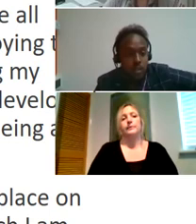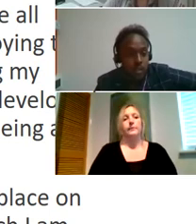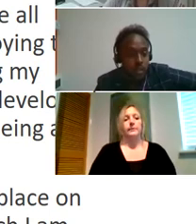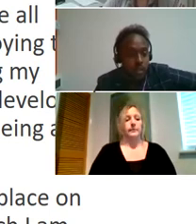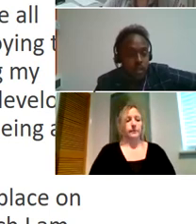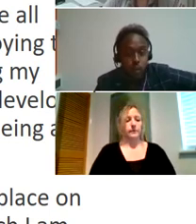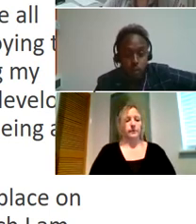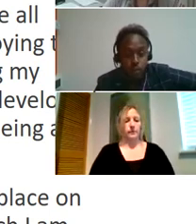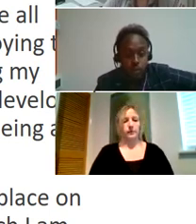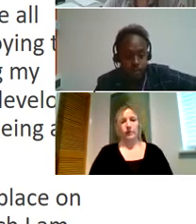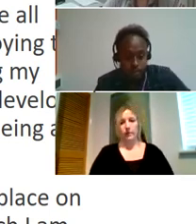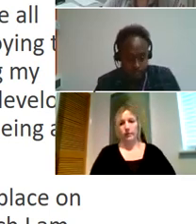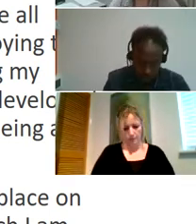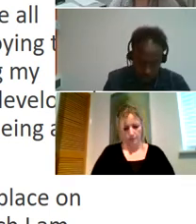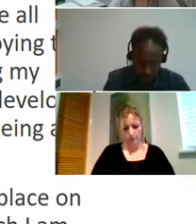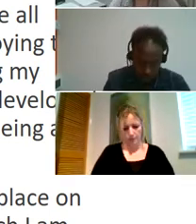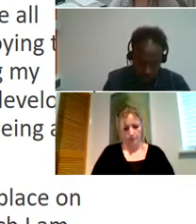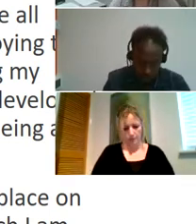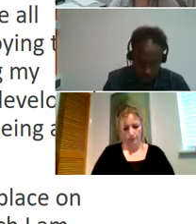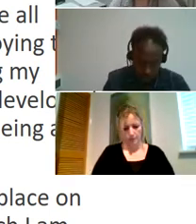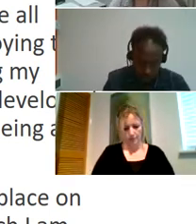students taught.